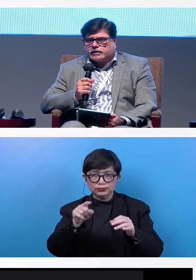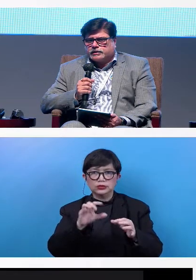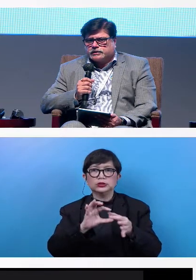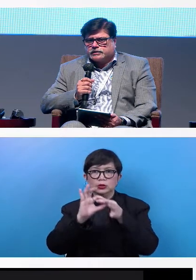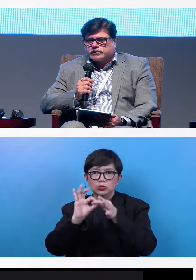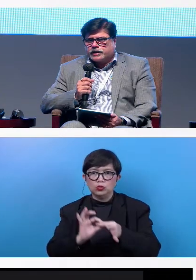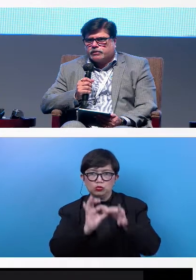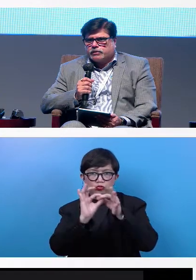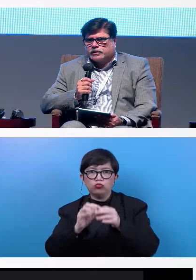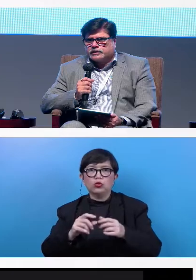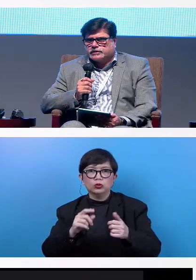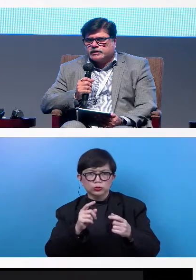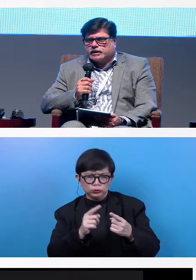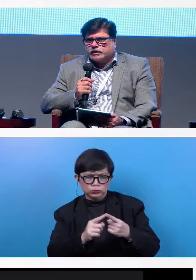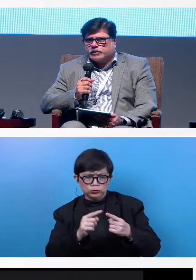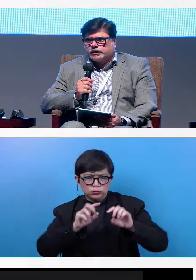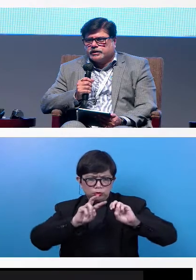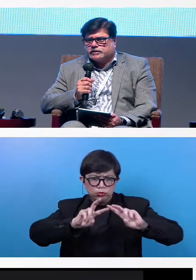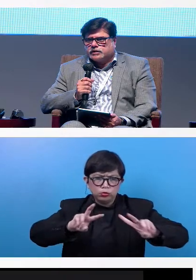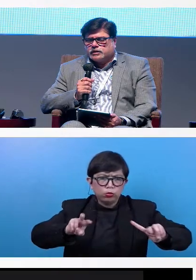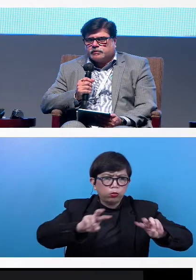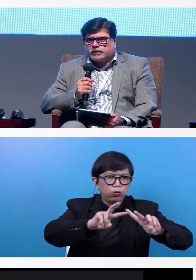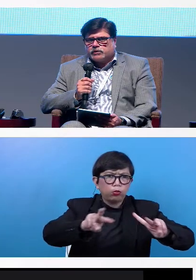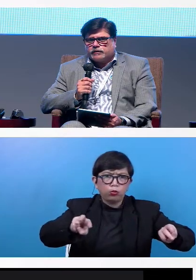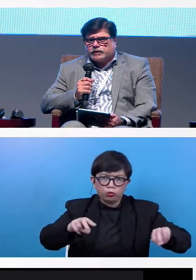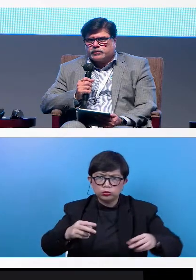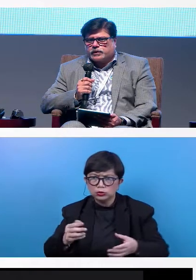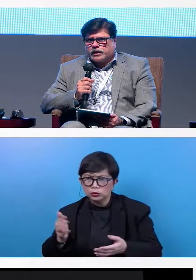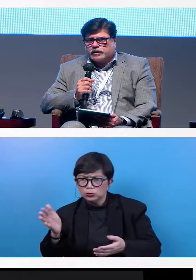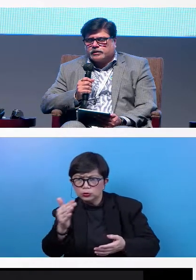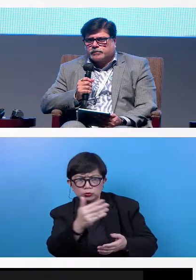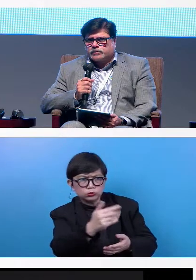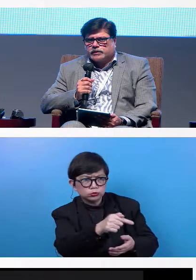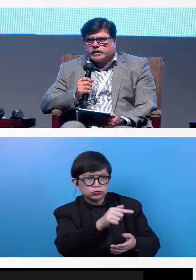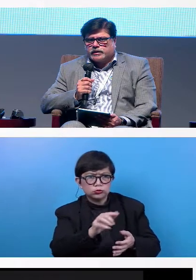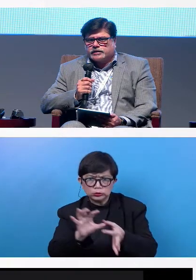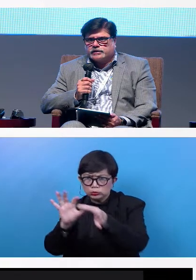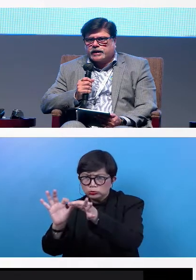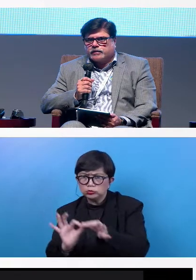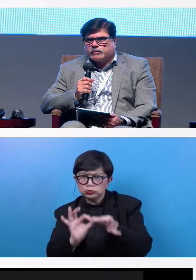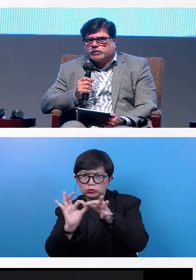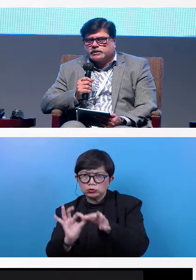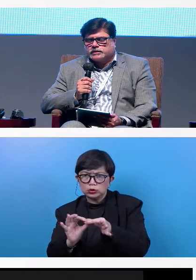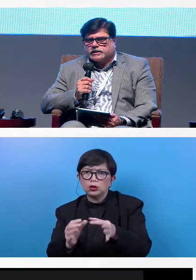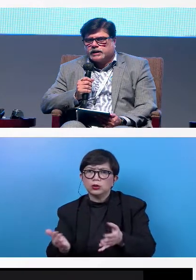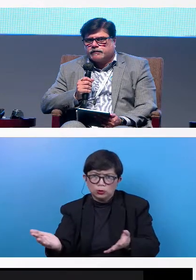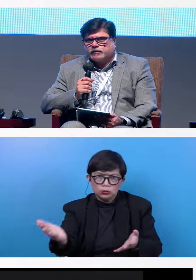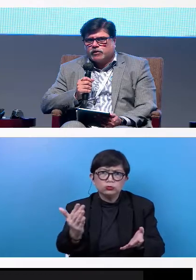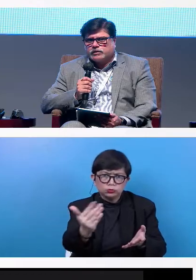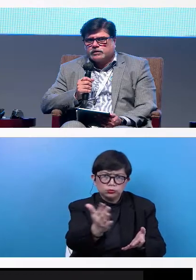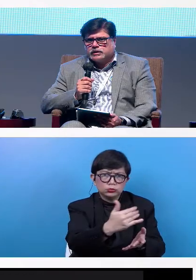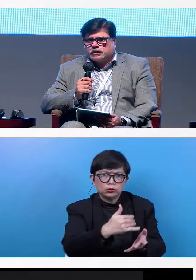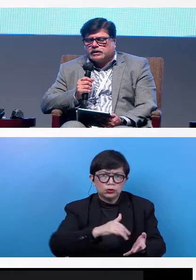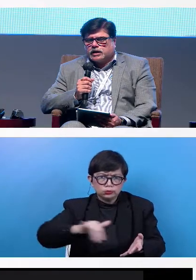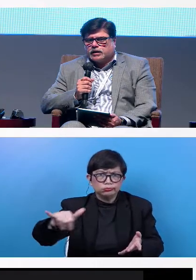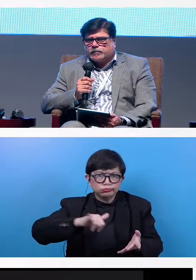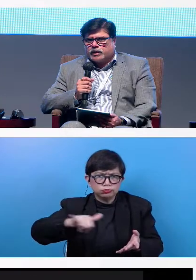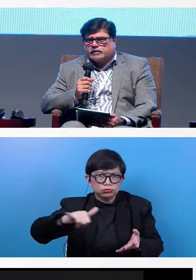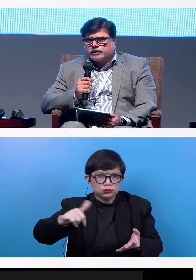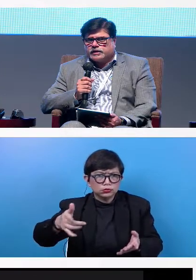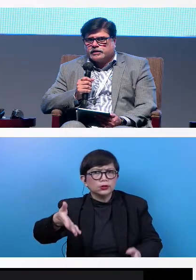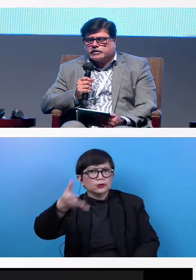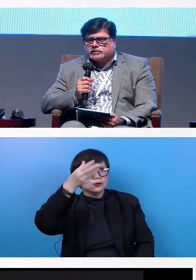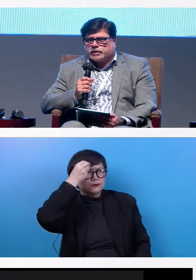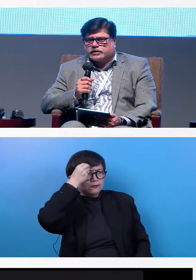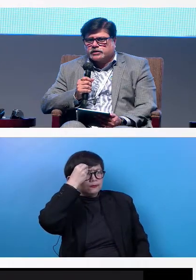government partners, stakeholders, communities, bring all of them together in terms of really understand what is it that we want